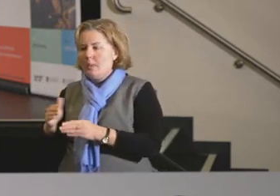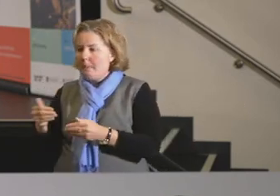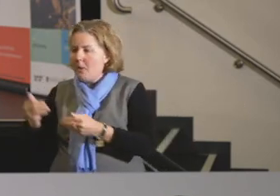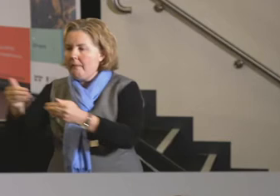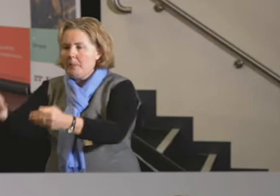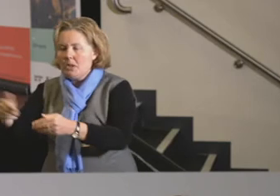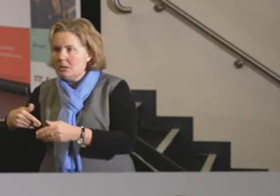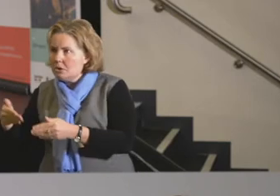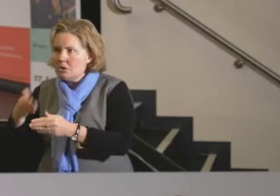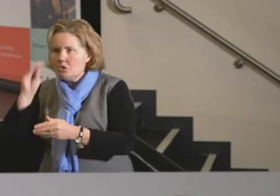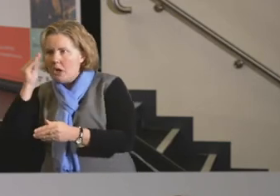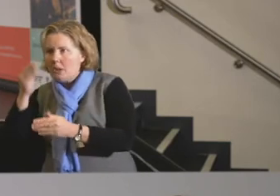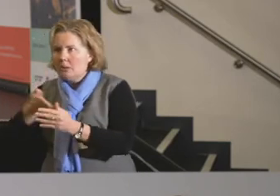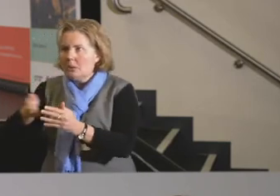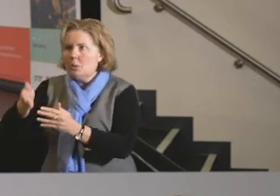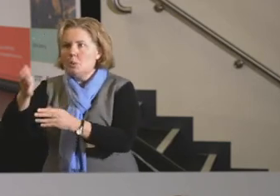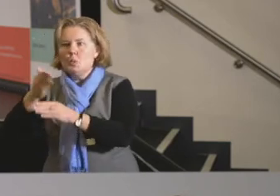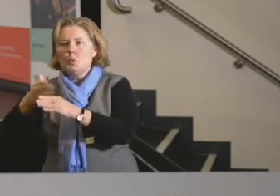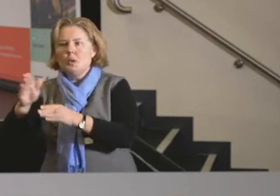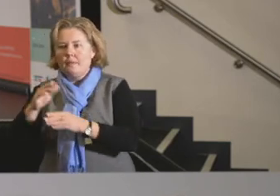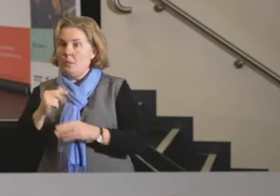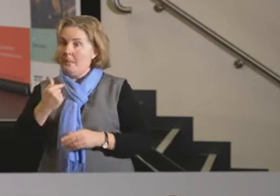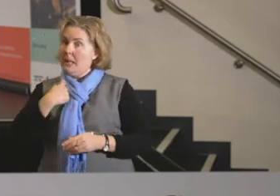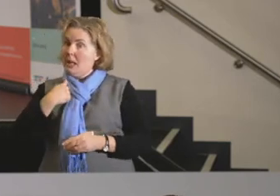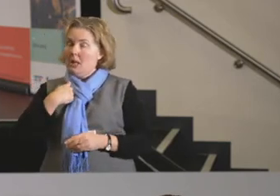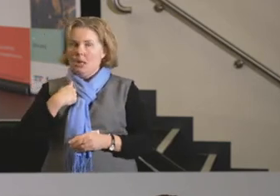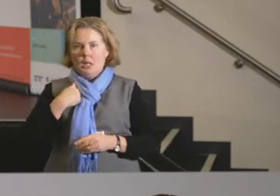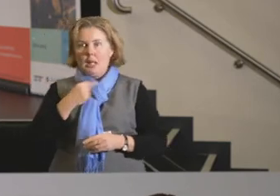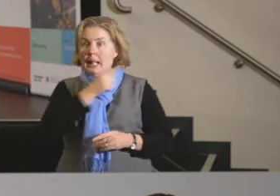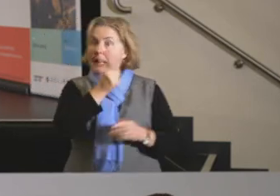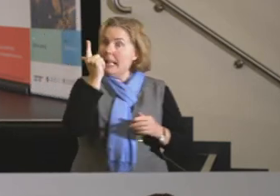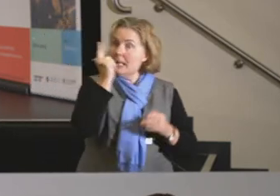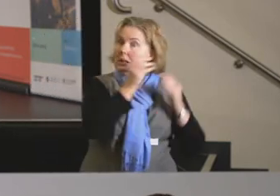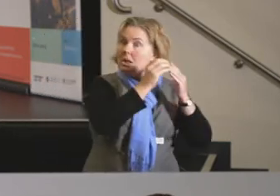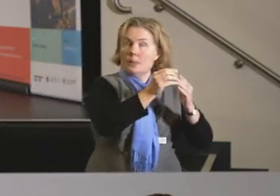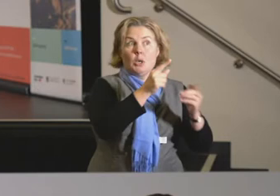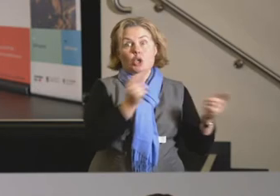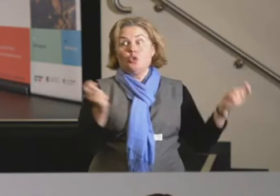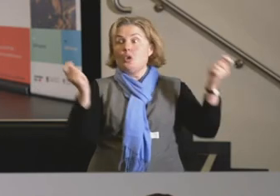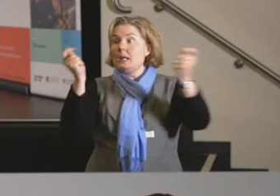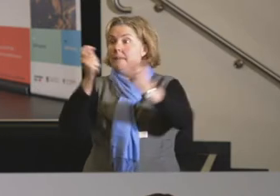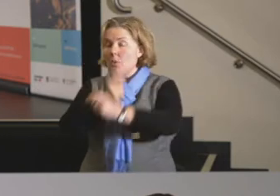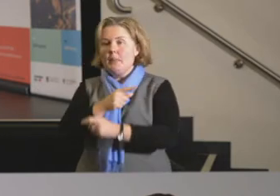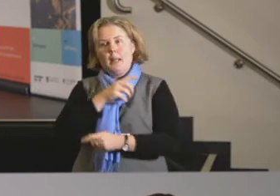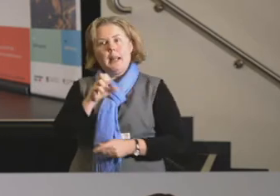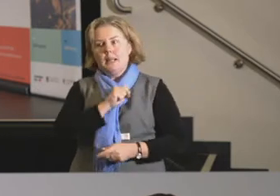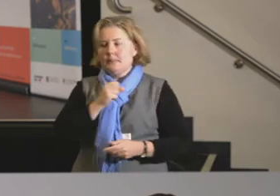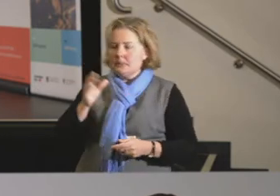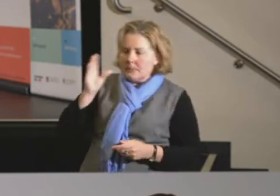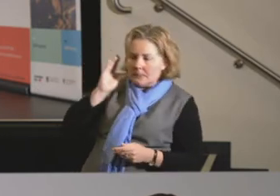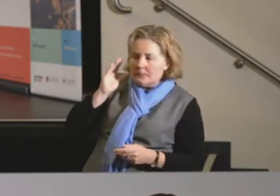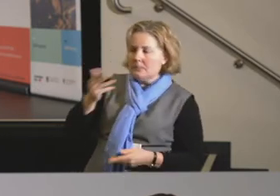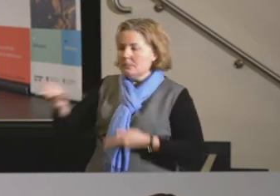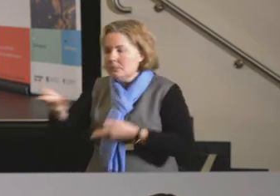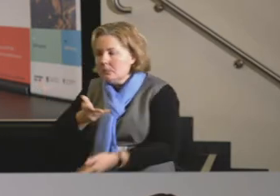of identity. So for me, that's what a transformative leadership has to do today, is to build this compelling,